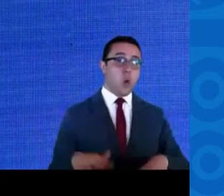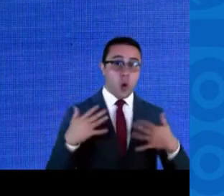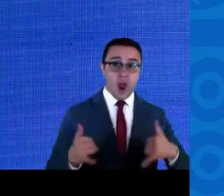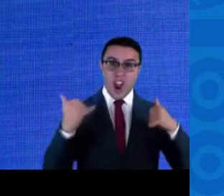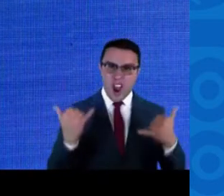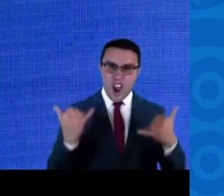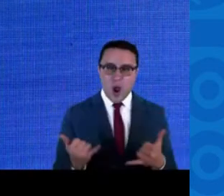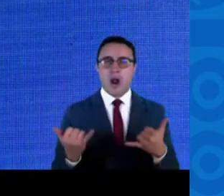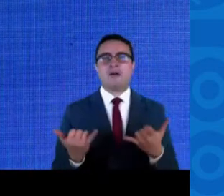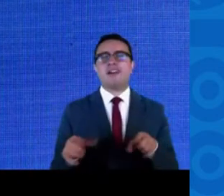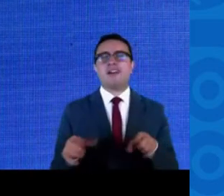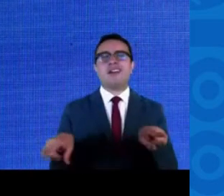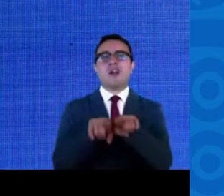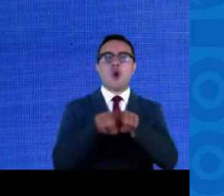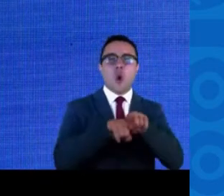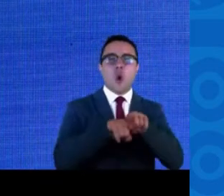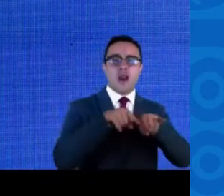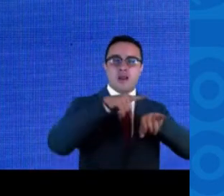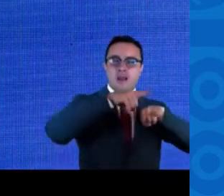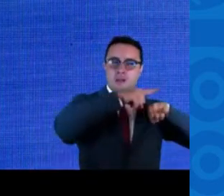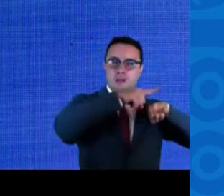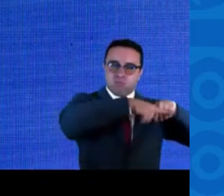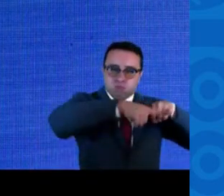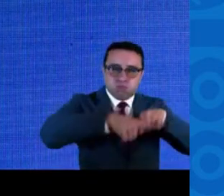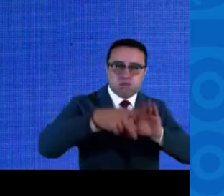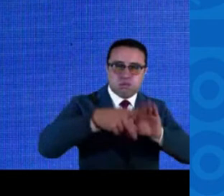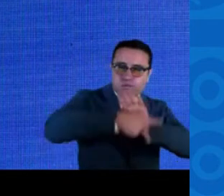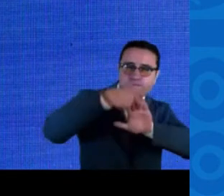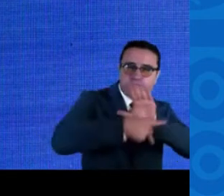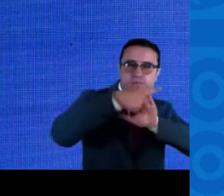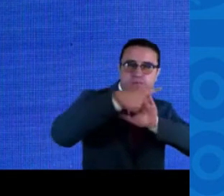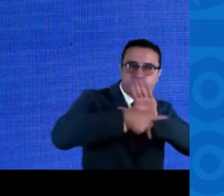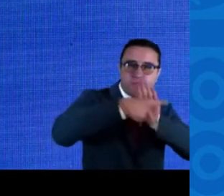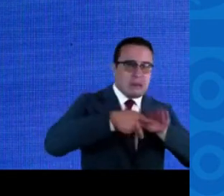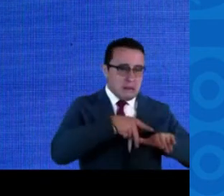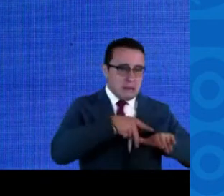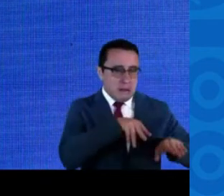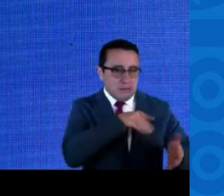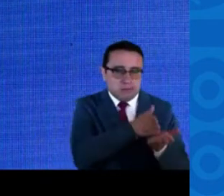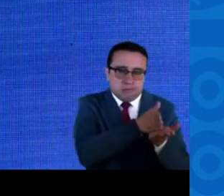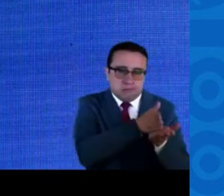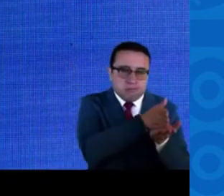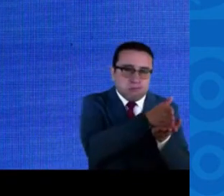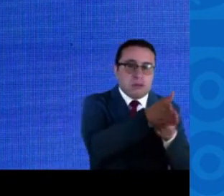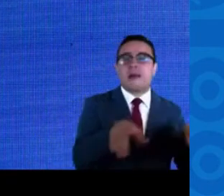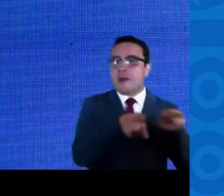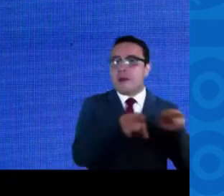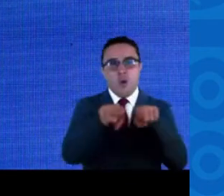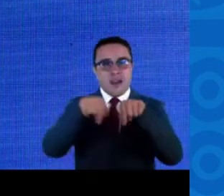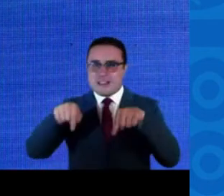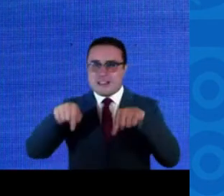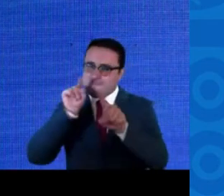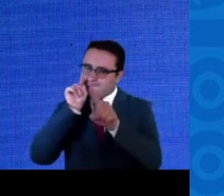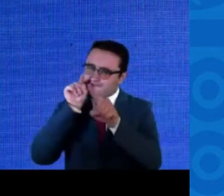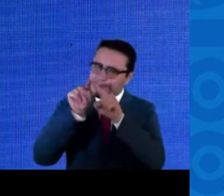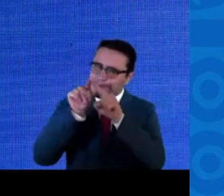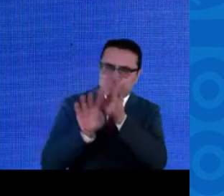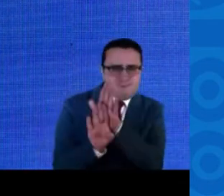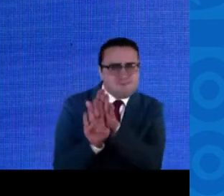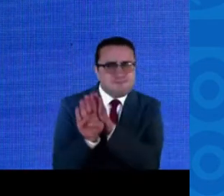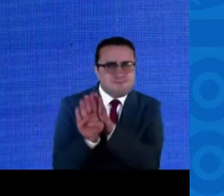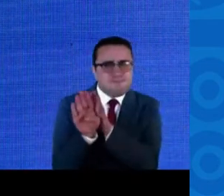become the engine that gave way to this project and that will take